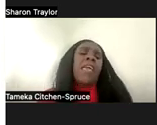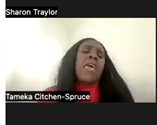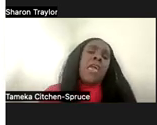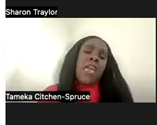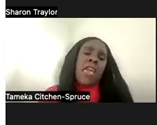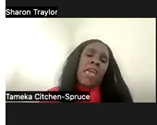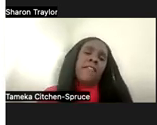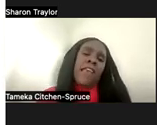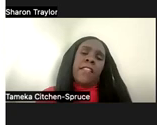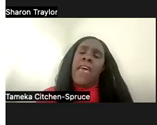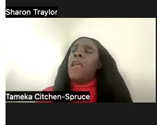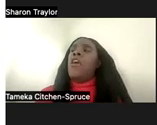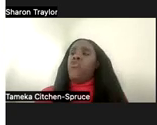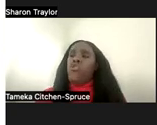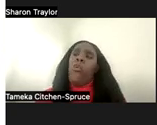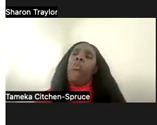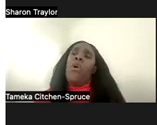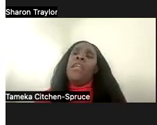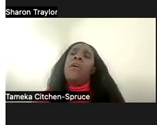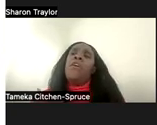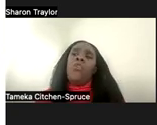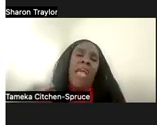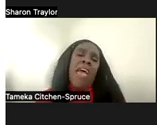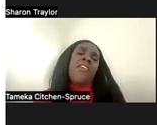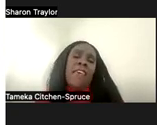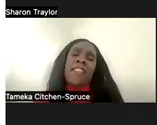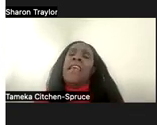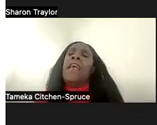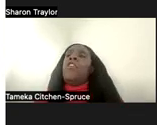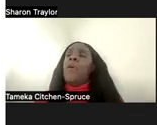interrupt that and say that, when